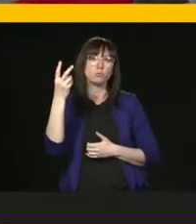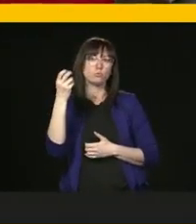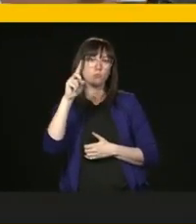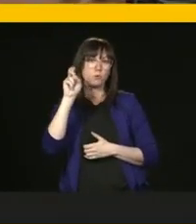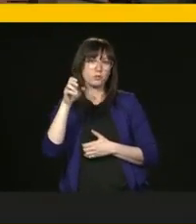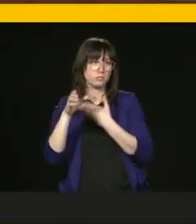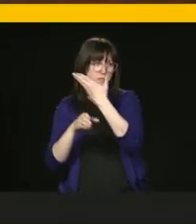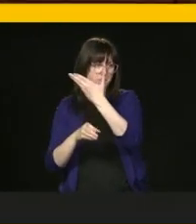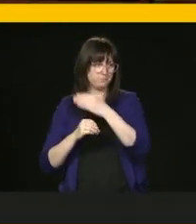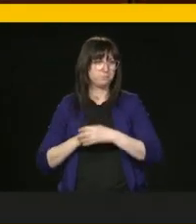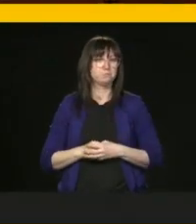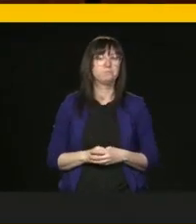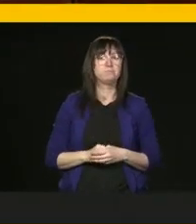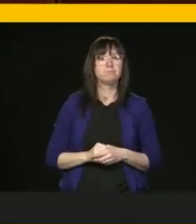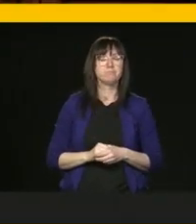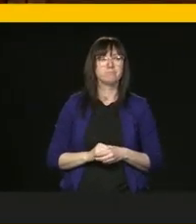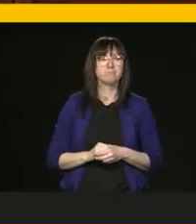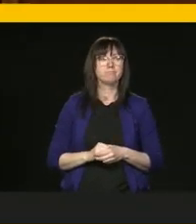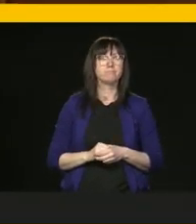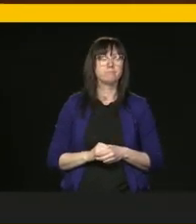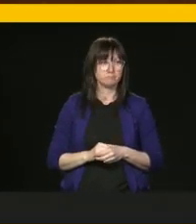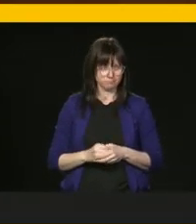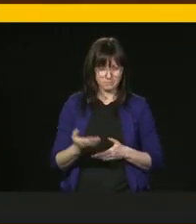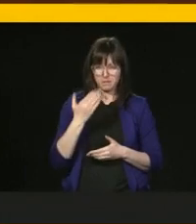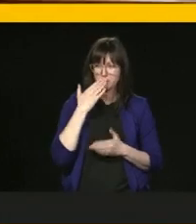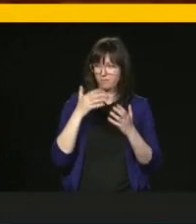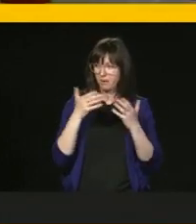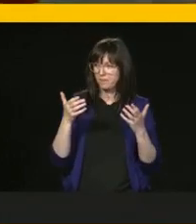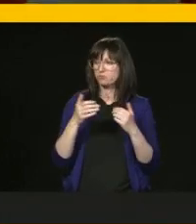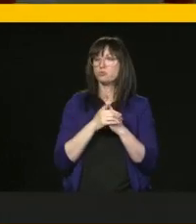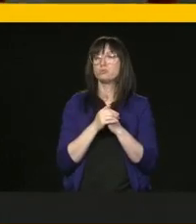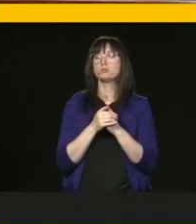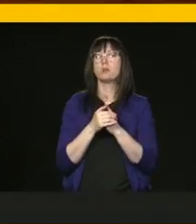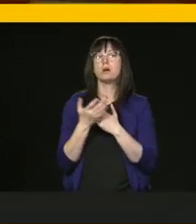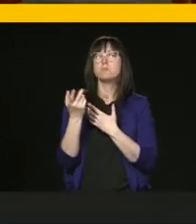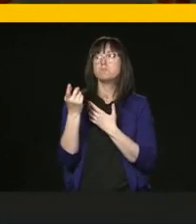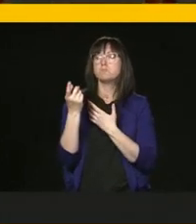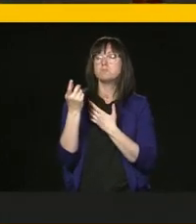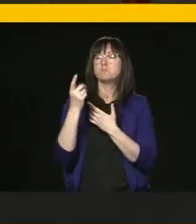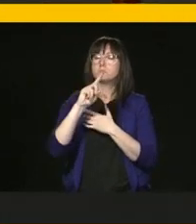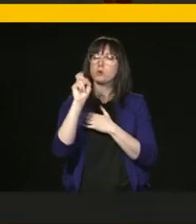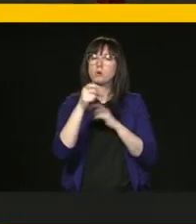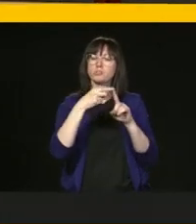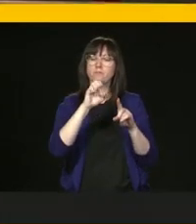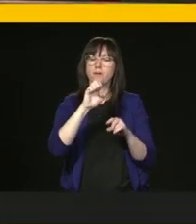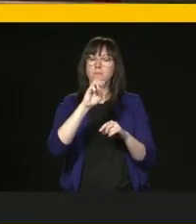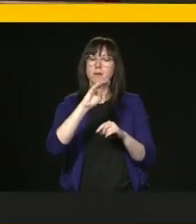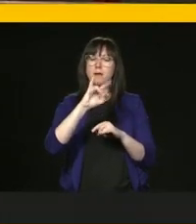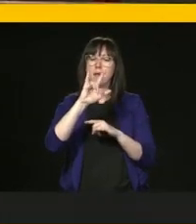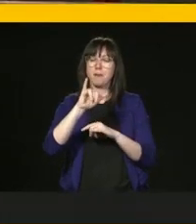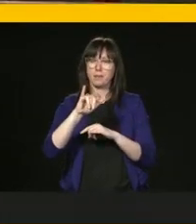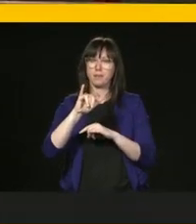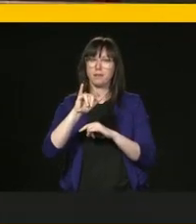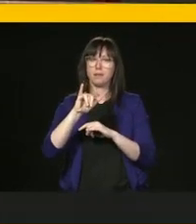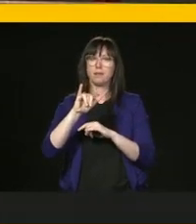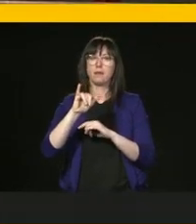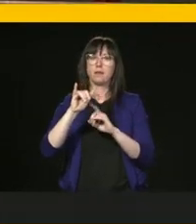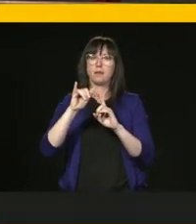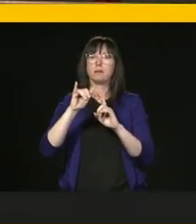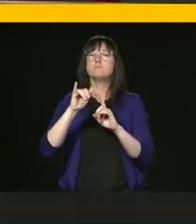Thank you. Merci. We have a question from Emilie Bergeron, Agence QMI. Please go ahead. Your line is now